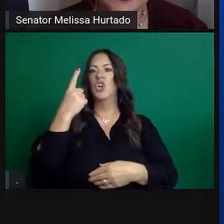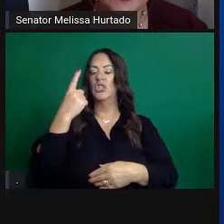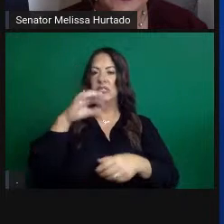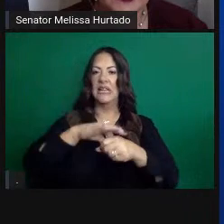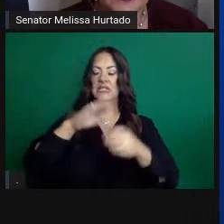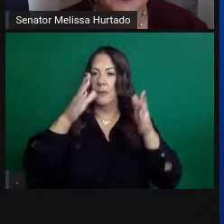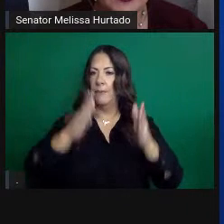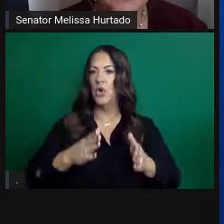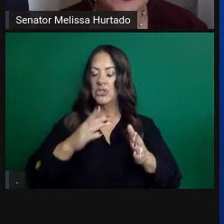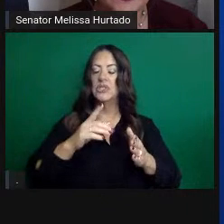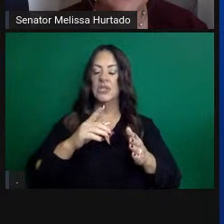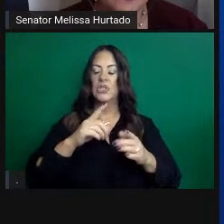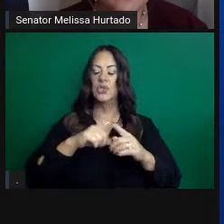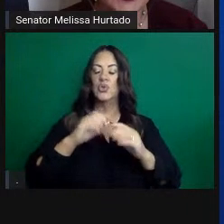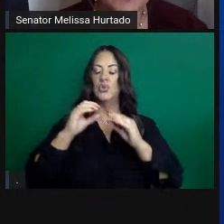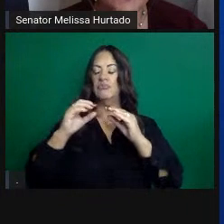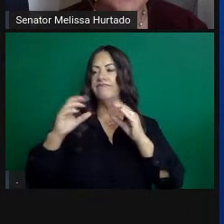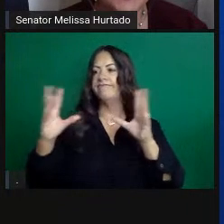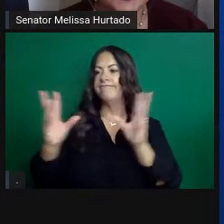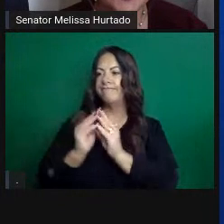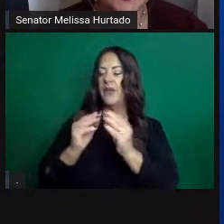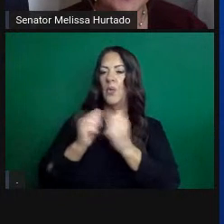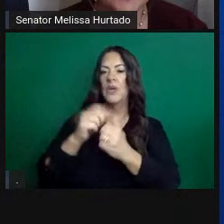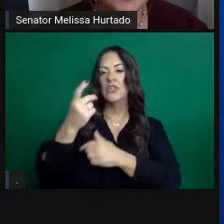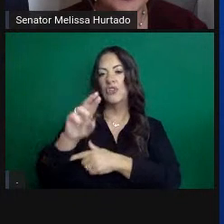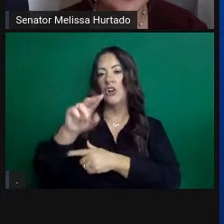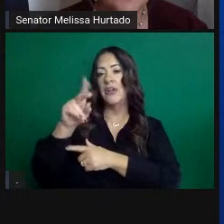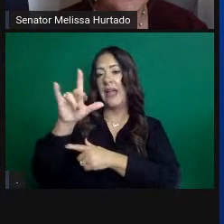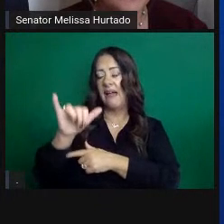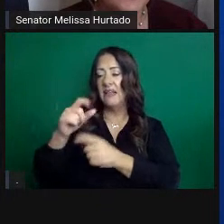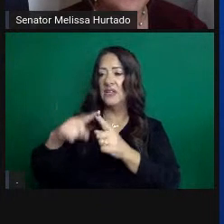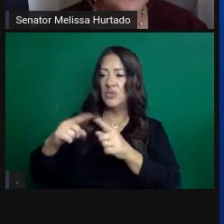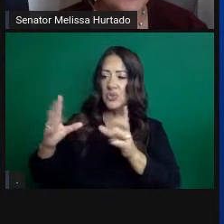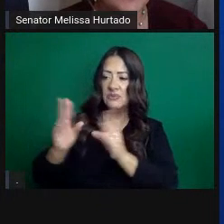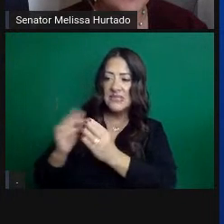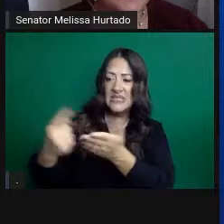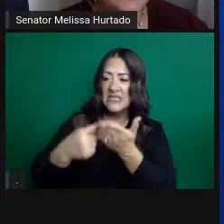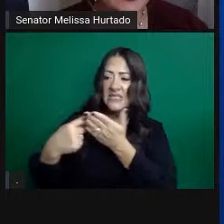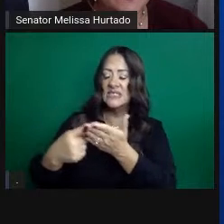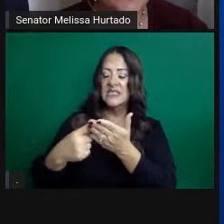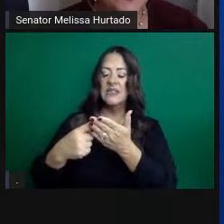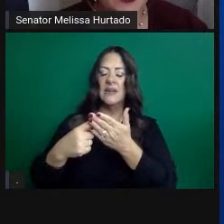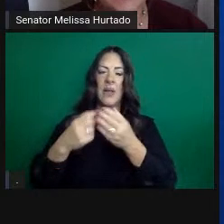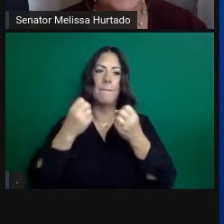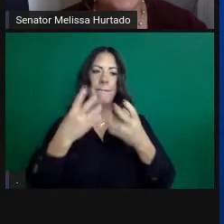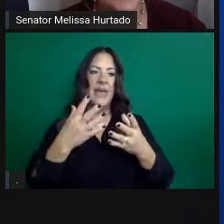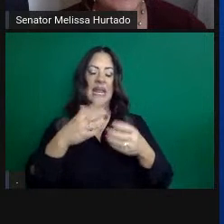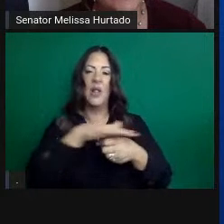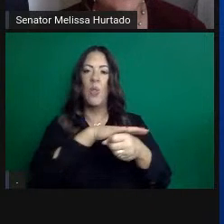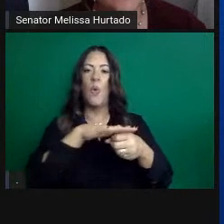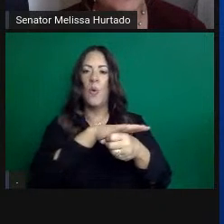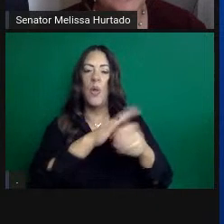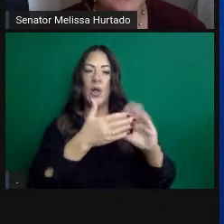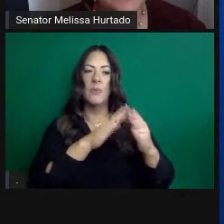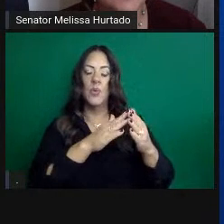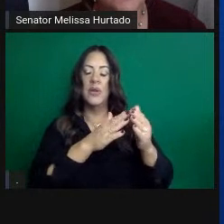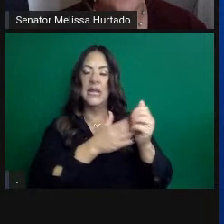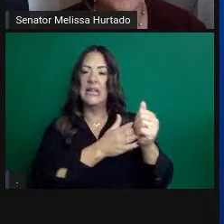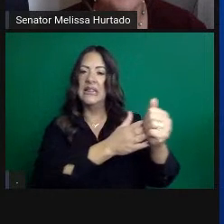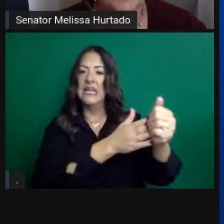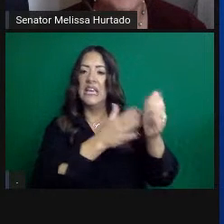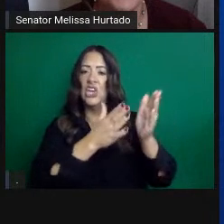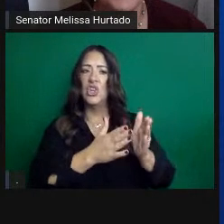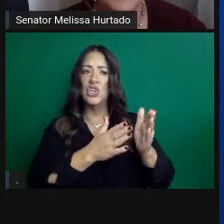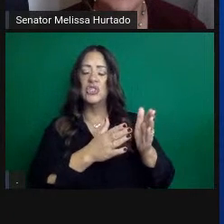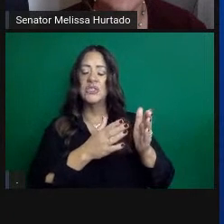with Secretary Galley a series of roundtable discussions during which local community leaders were asked to share their insights on